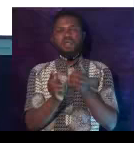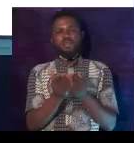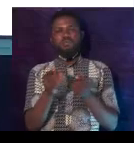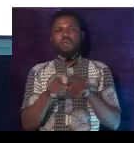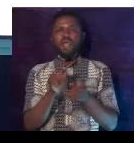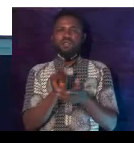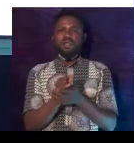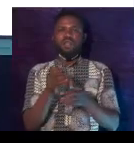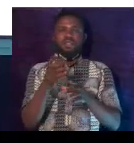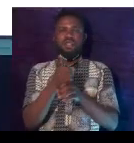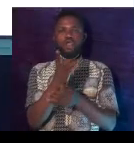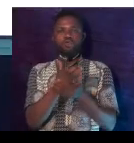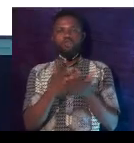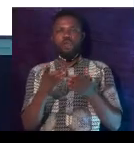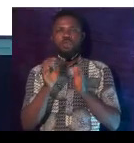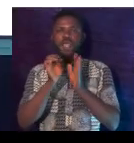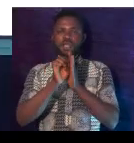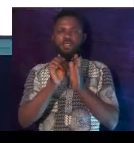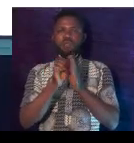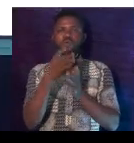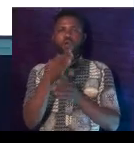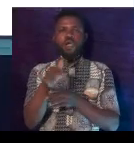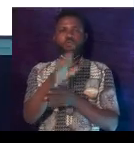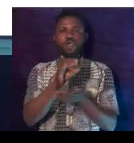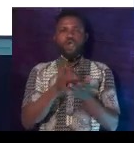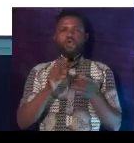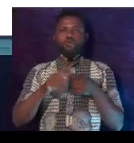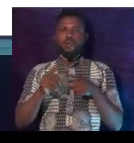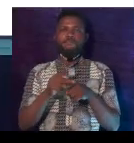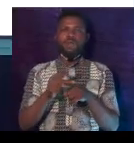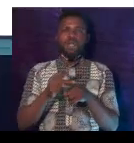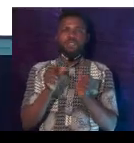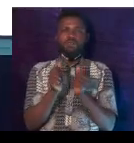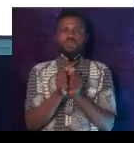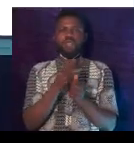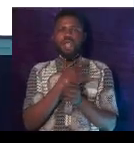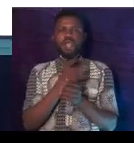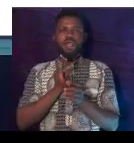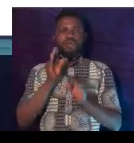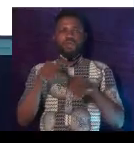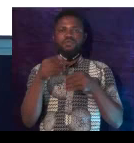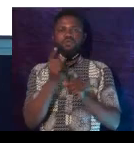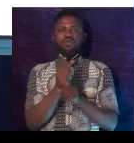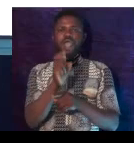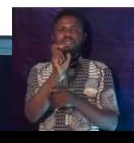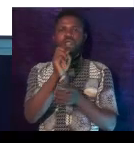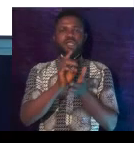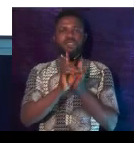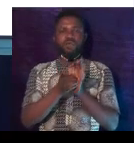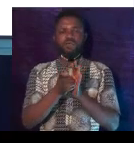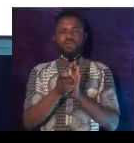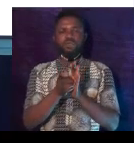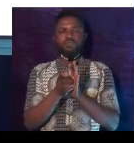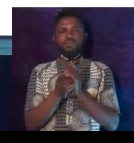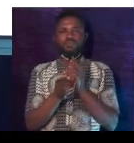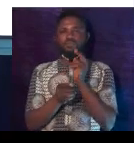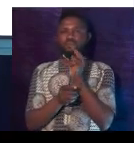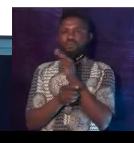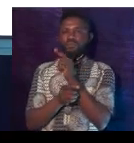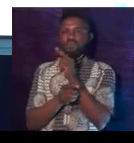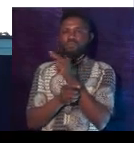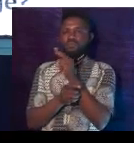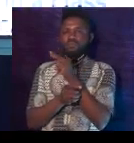just as simple as that. So take some examples of your own to practice with, and I'll give you just 30 seconds.